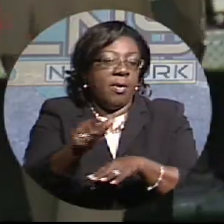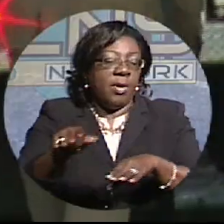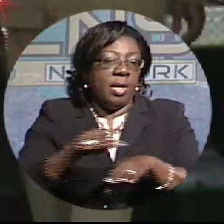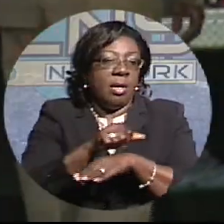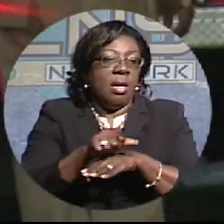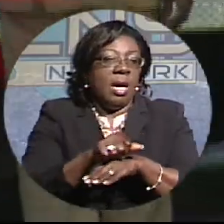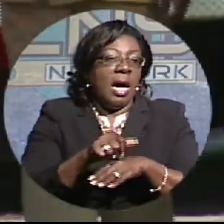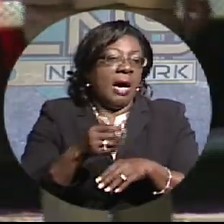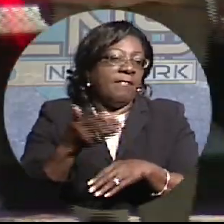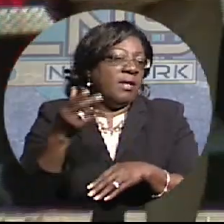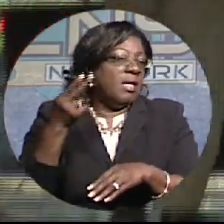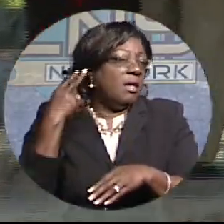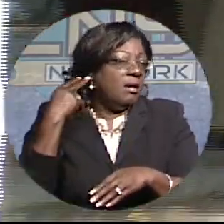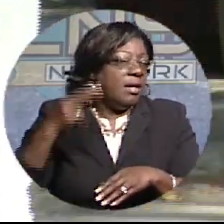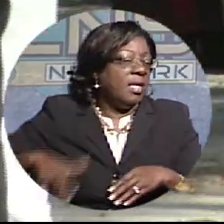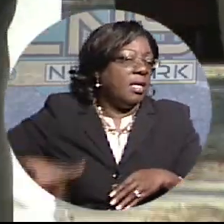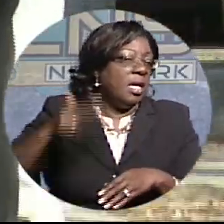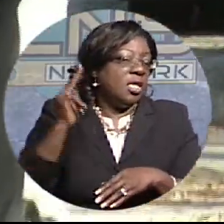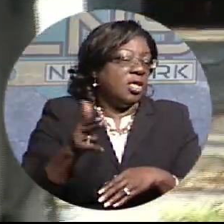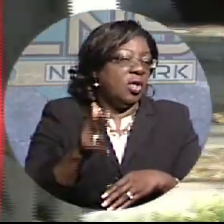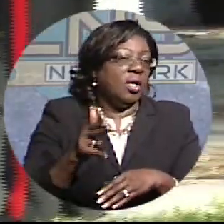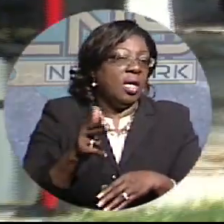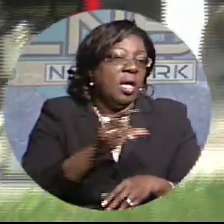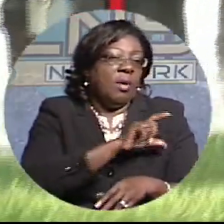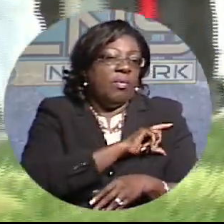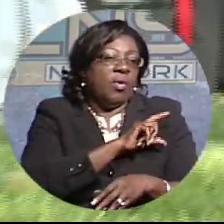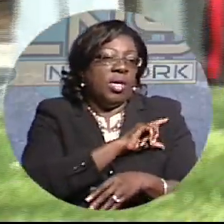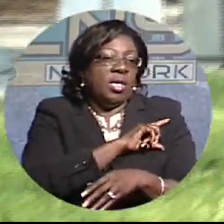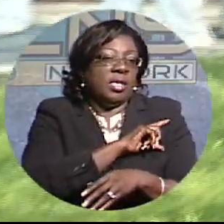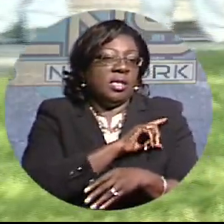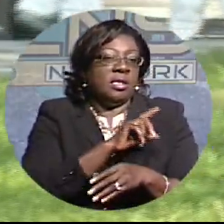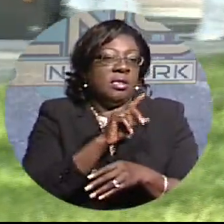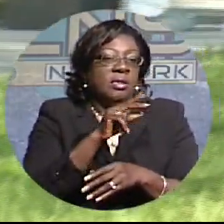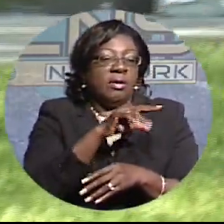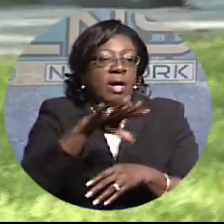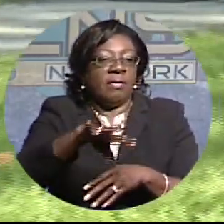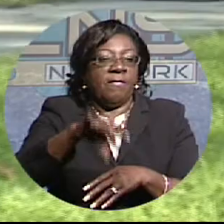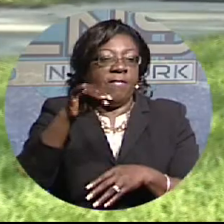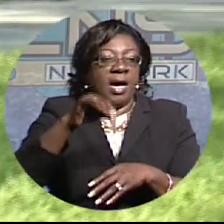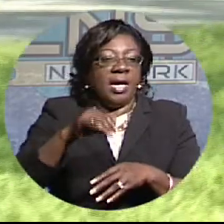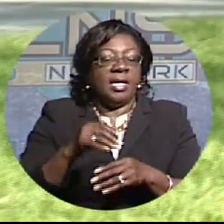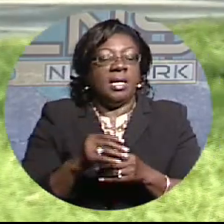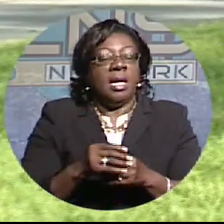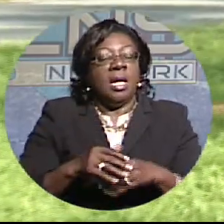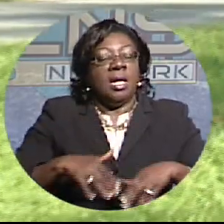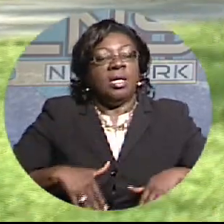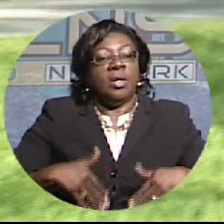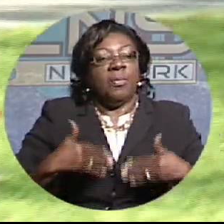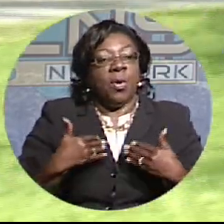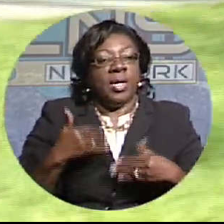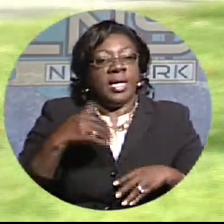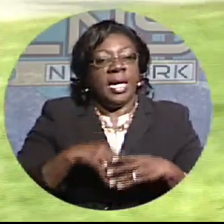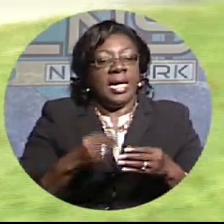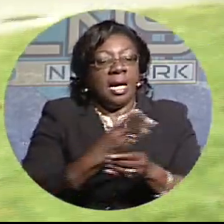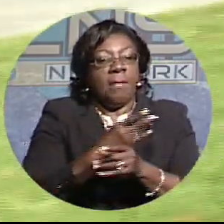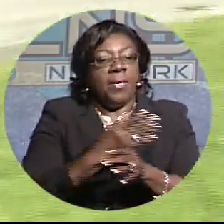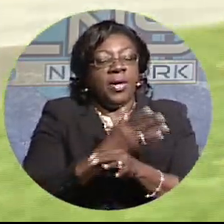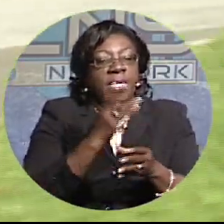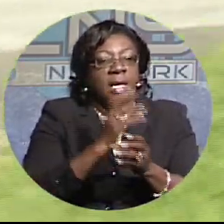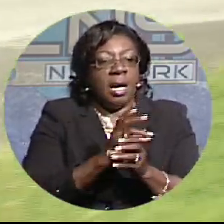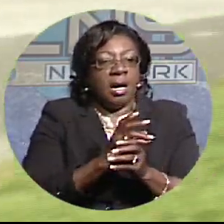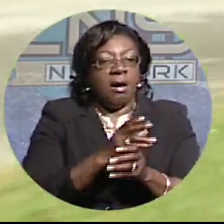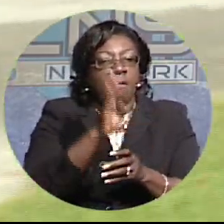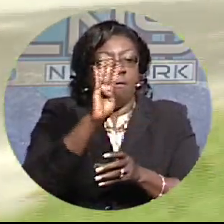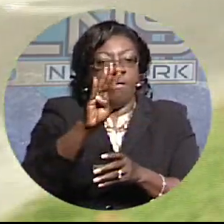heard gunshots being fired. Police stopped short of classifying the discovery as a homicide. However, Ferguson said 4 men were